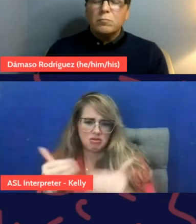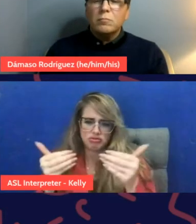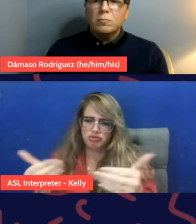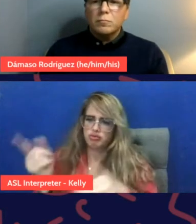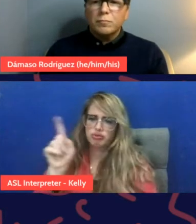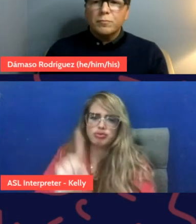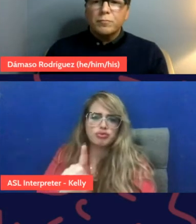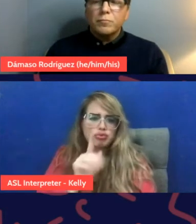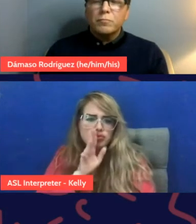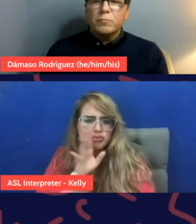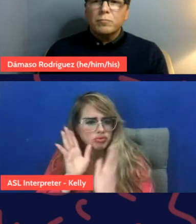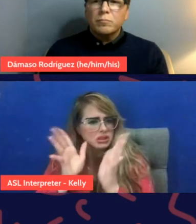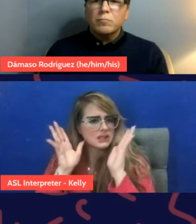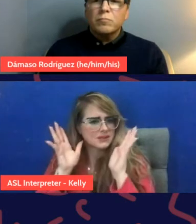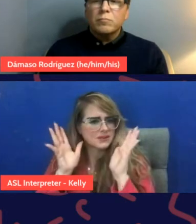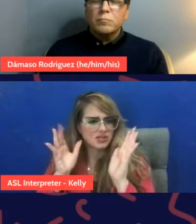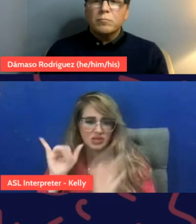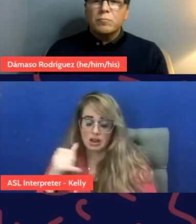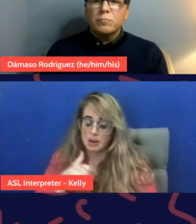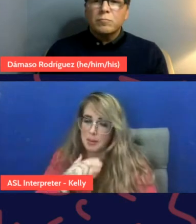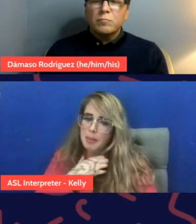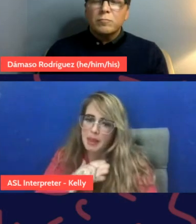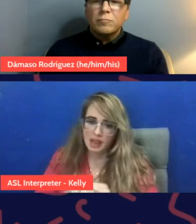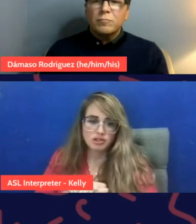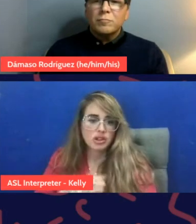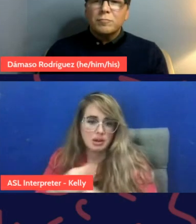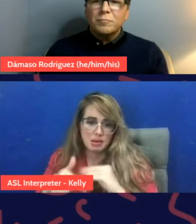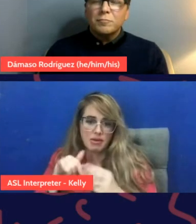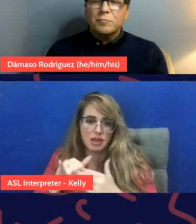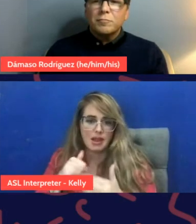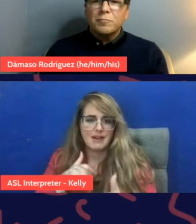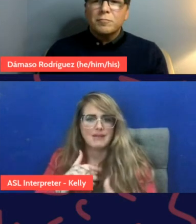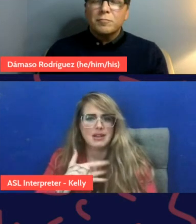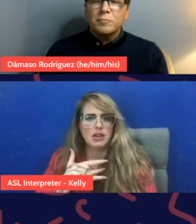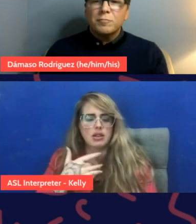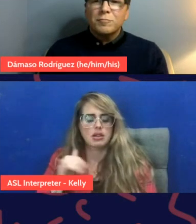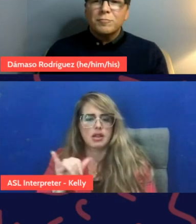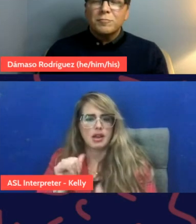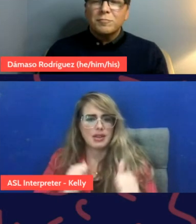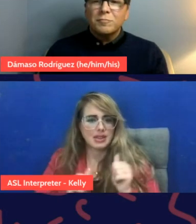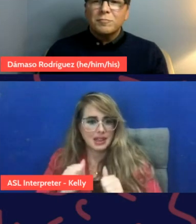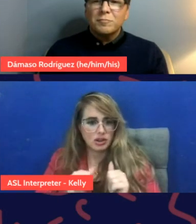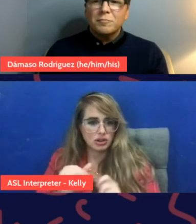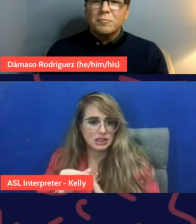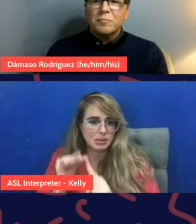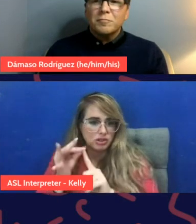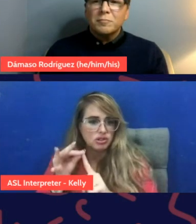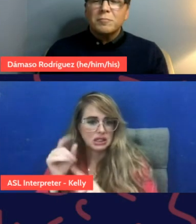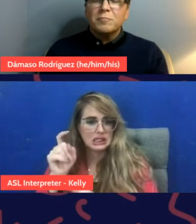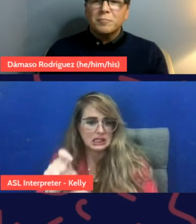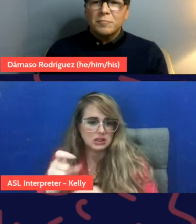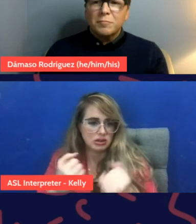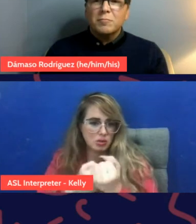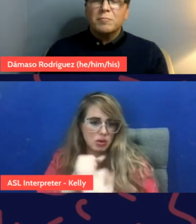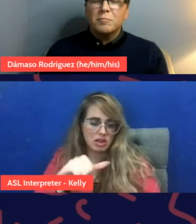is. That's something I'm super passionate about. And I think that's something that the theater is especially apt for.